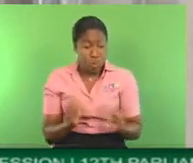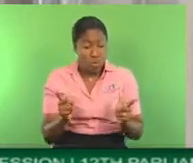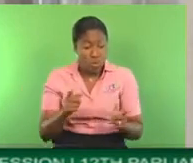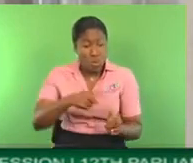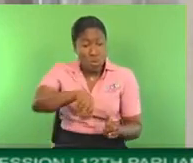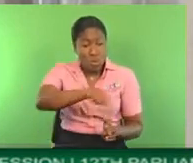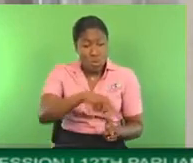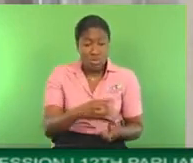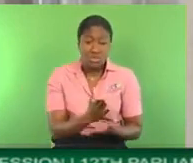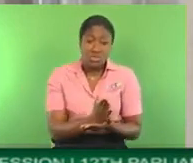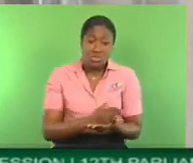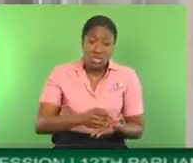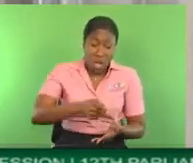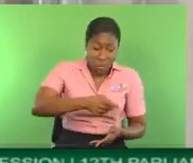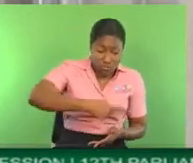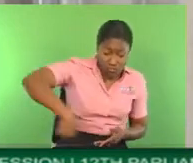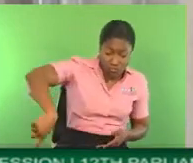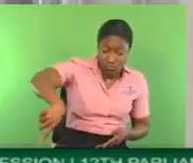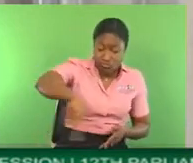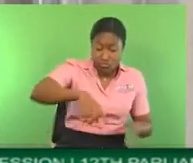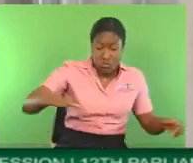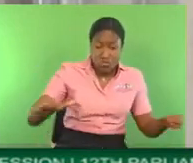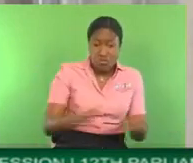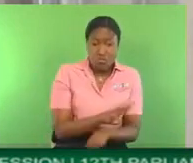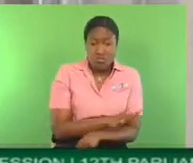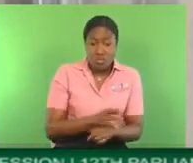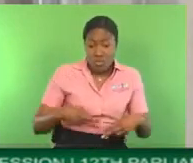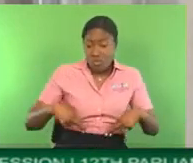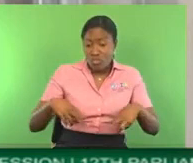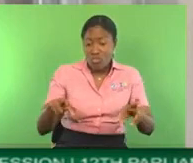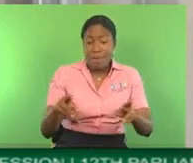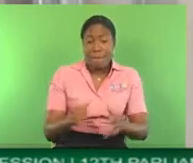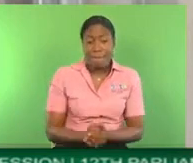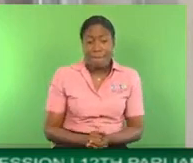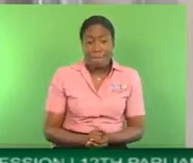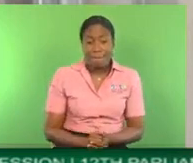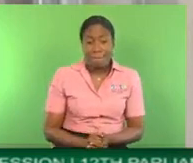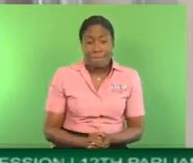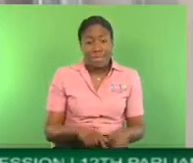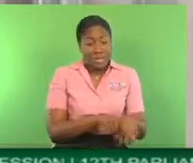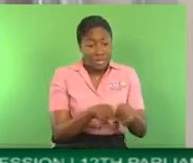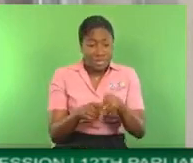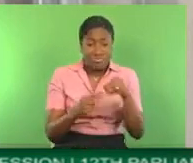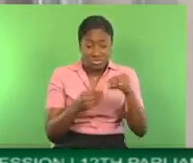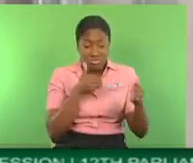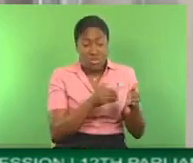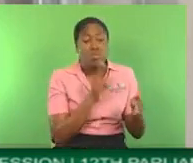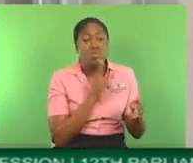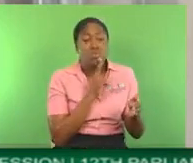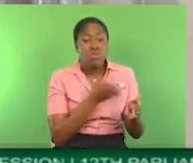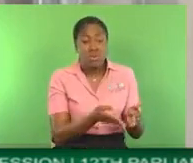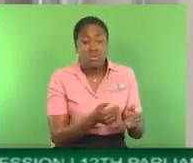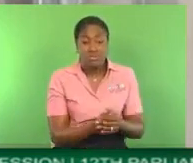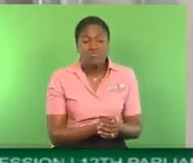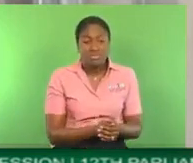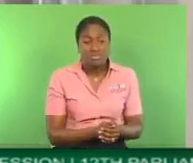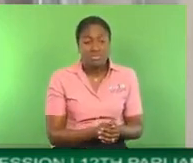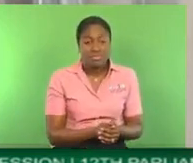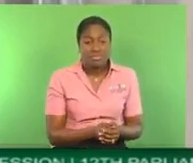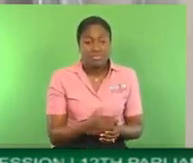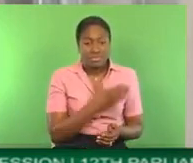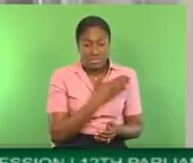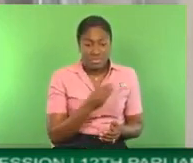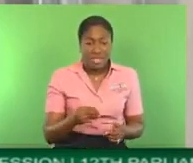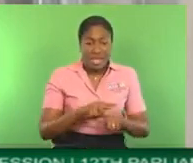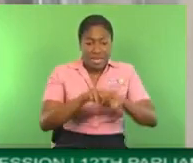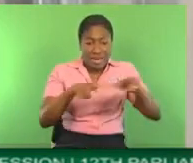some spanning the entire roadway, particularly where water lines have been laid, and many of these water lines during landslips has